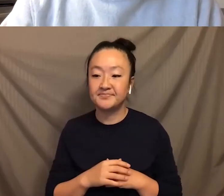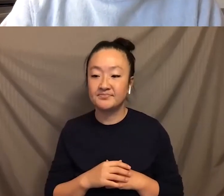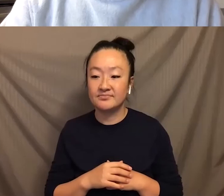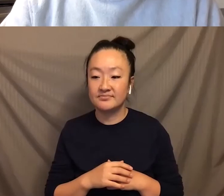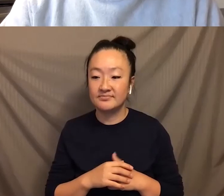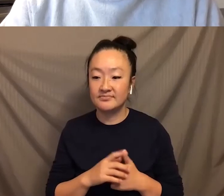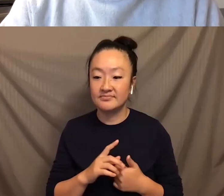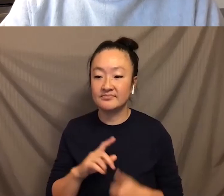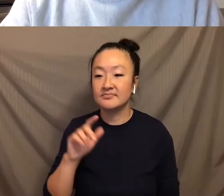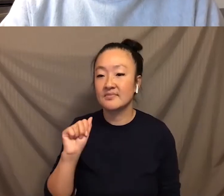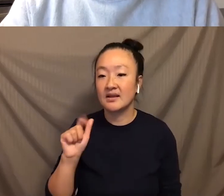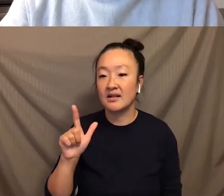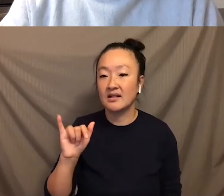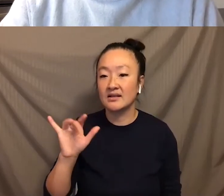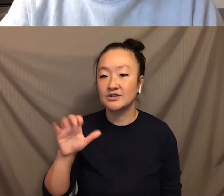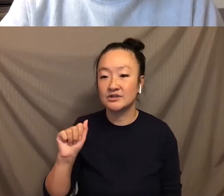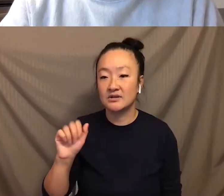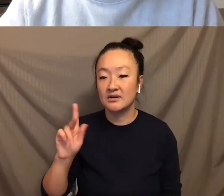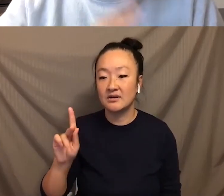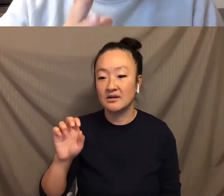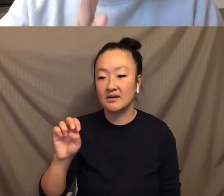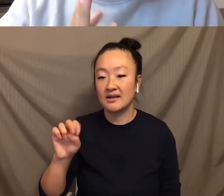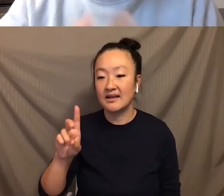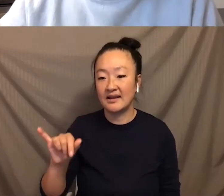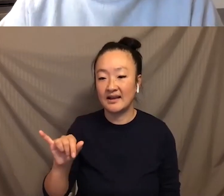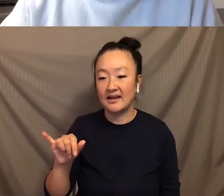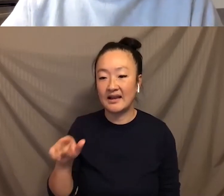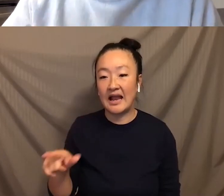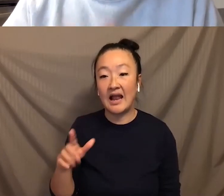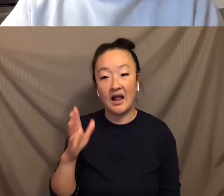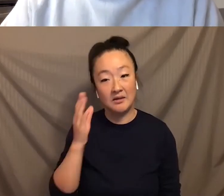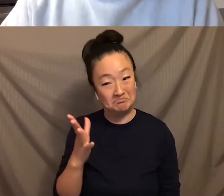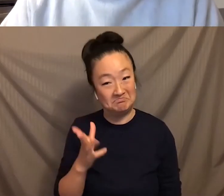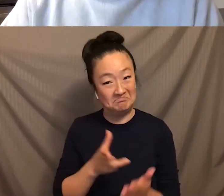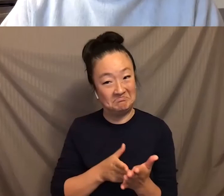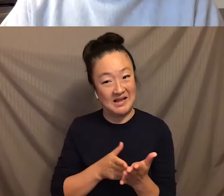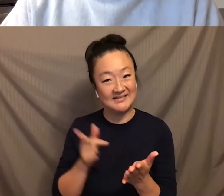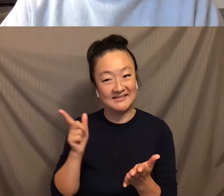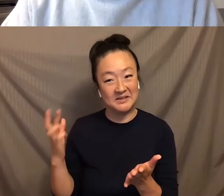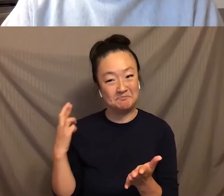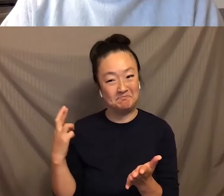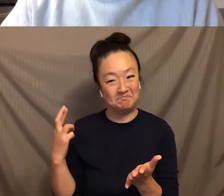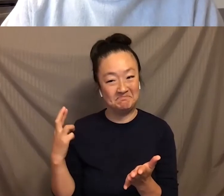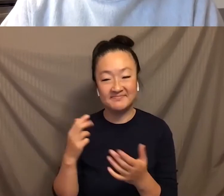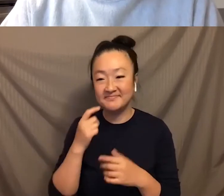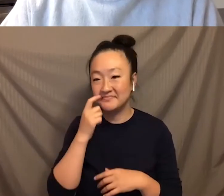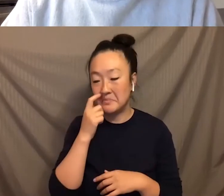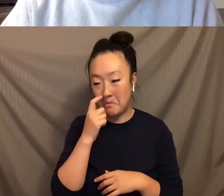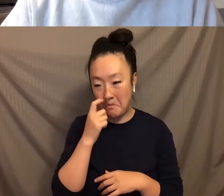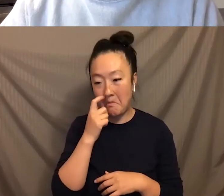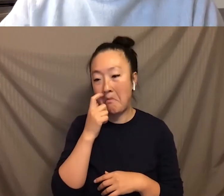Alicia Kennedy, and full disclosure, she's a good friend of mine, but she's really blown up over the past